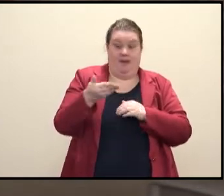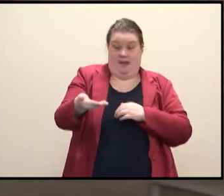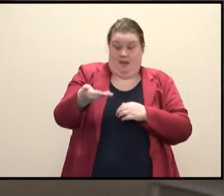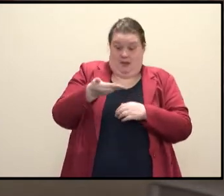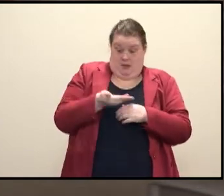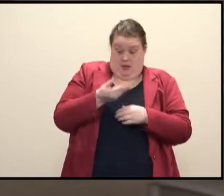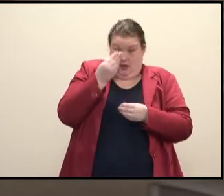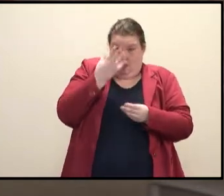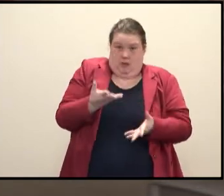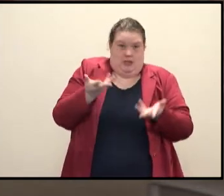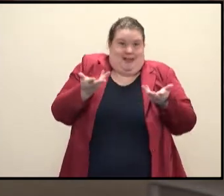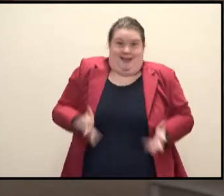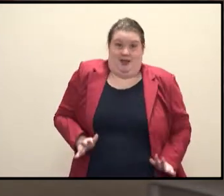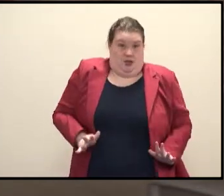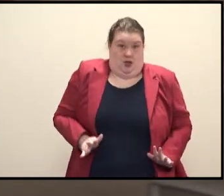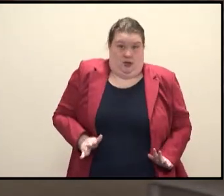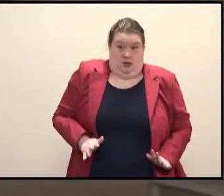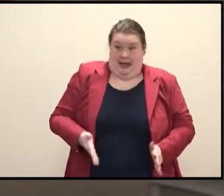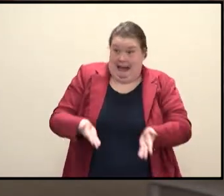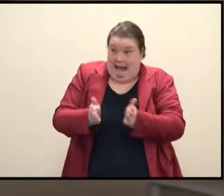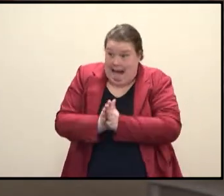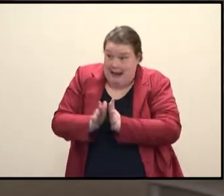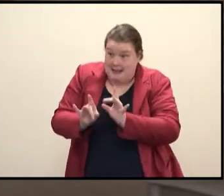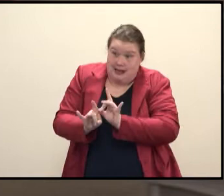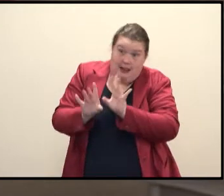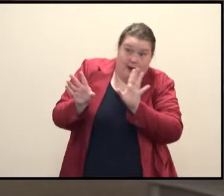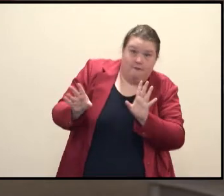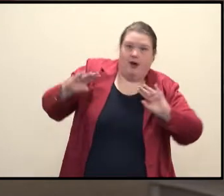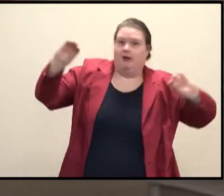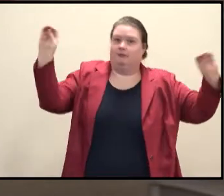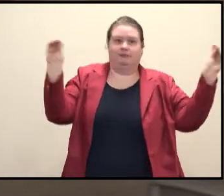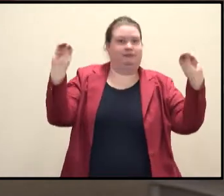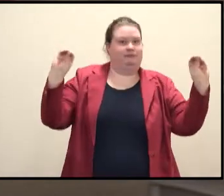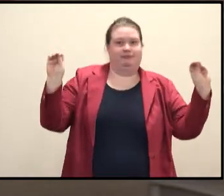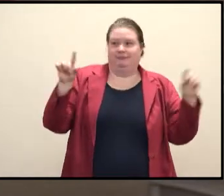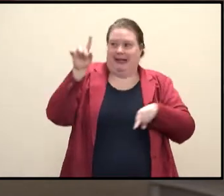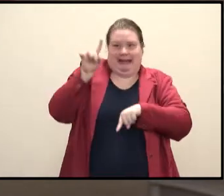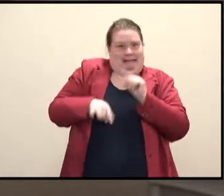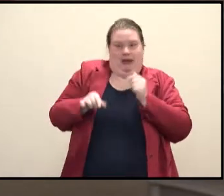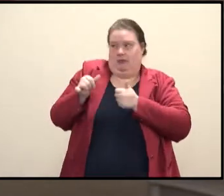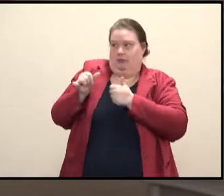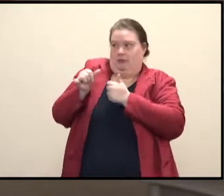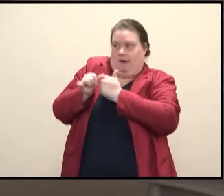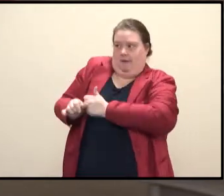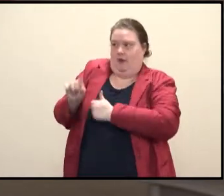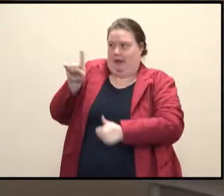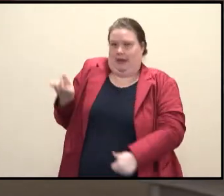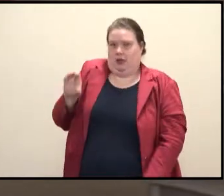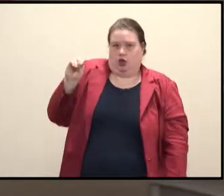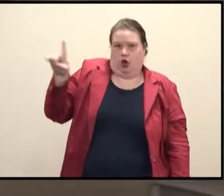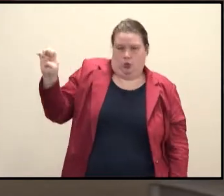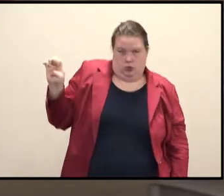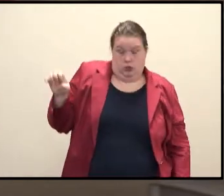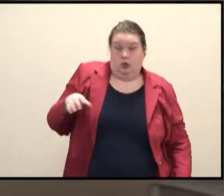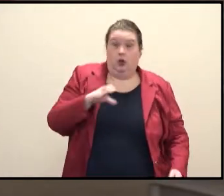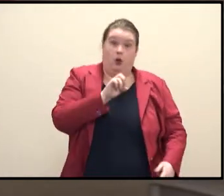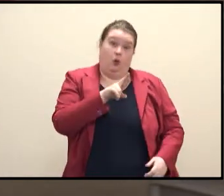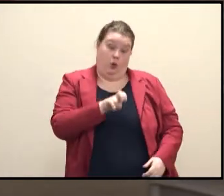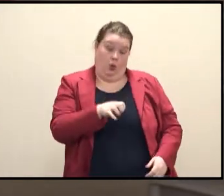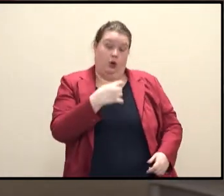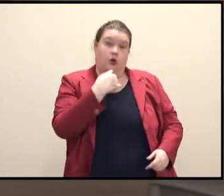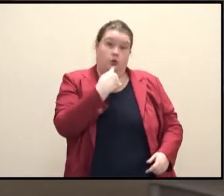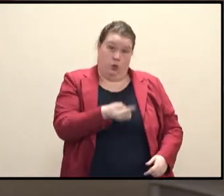There's no provision for clarification until after ranking and selection. At this time, we notified Core Construction they were ranked number